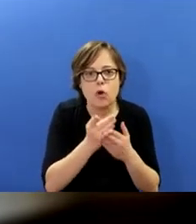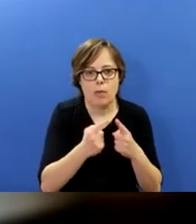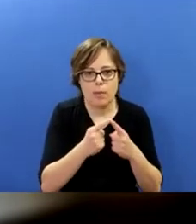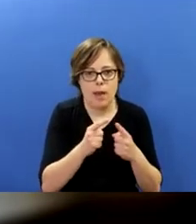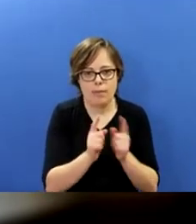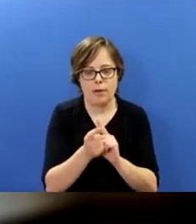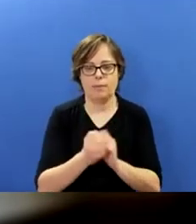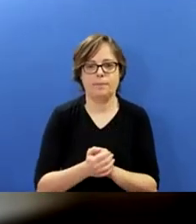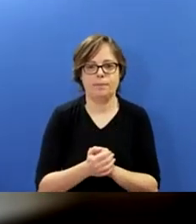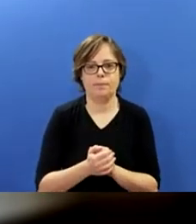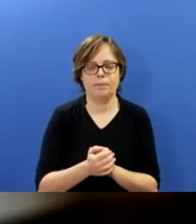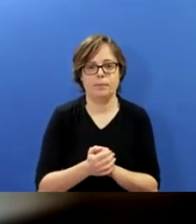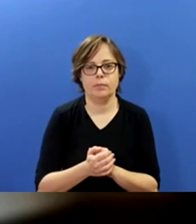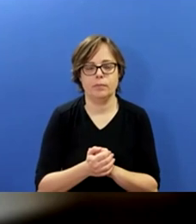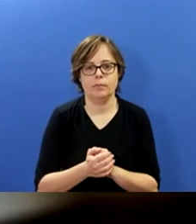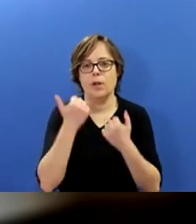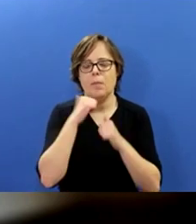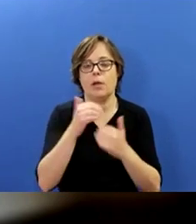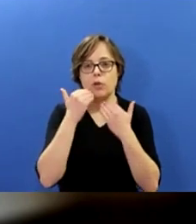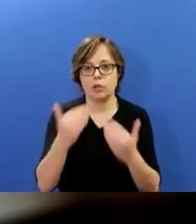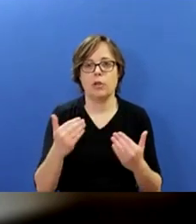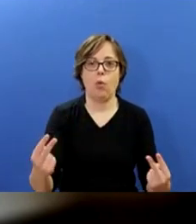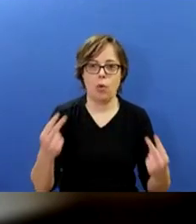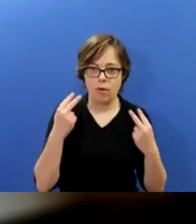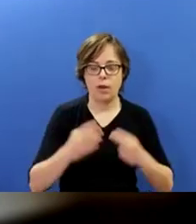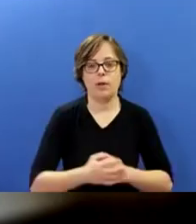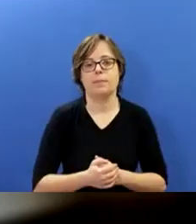Thank you a lot for your attention. I hope I didn't